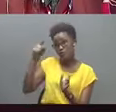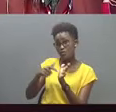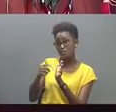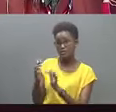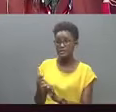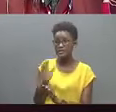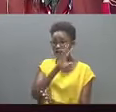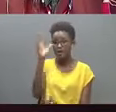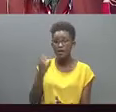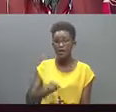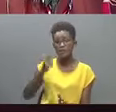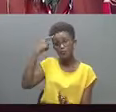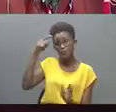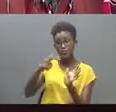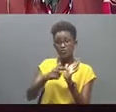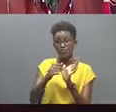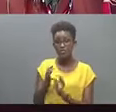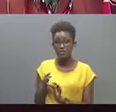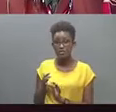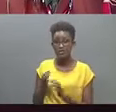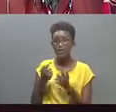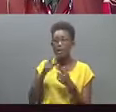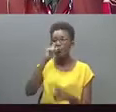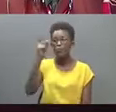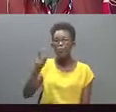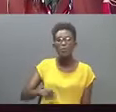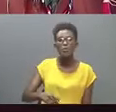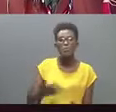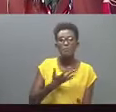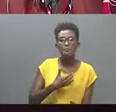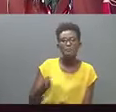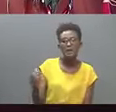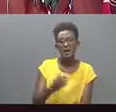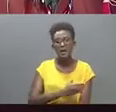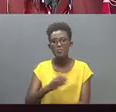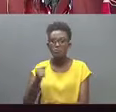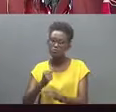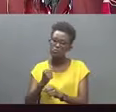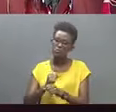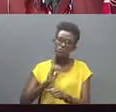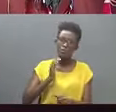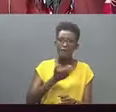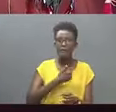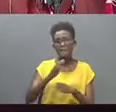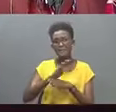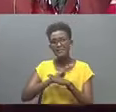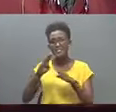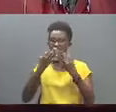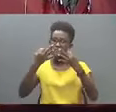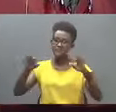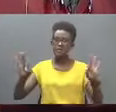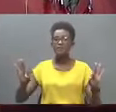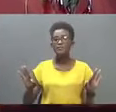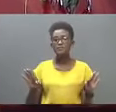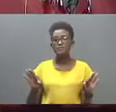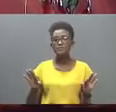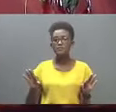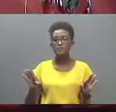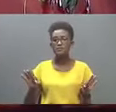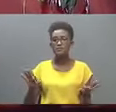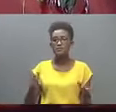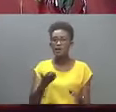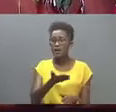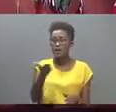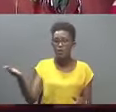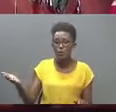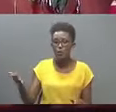for Jesus. We'll be able to do our businesses freely. There are those